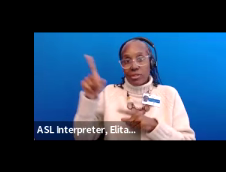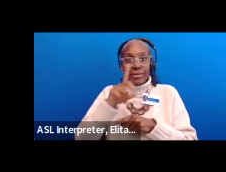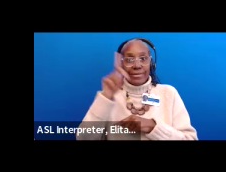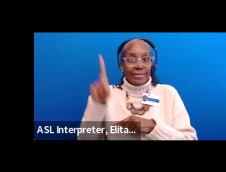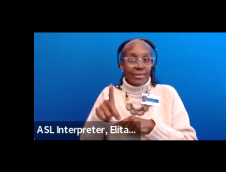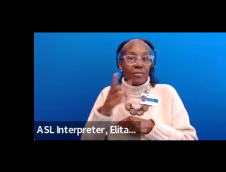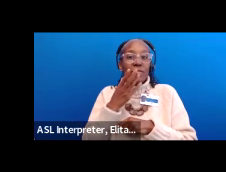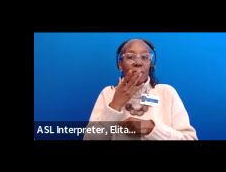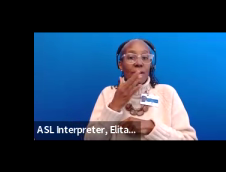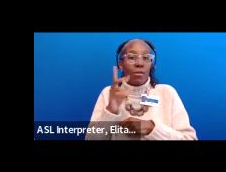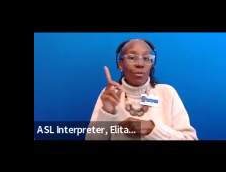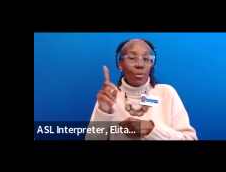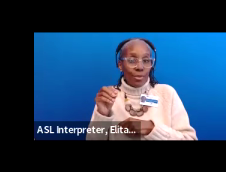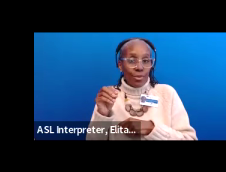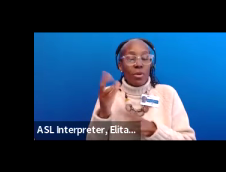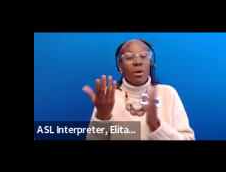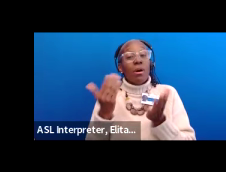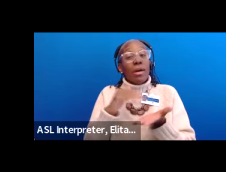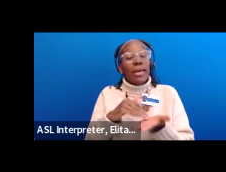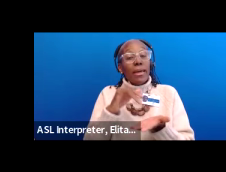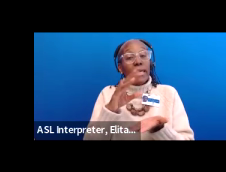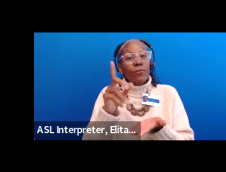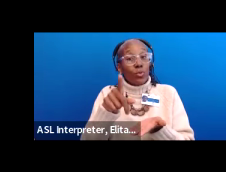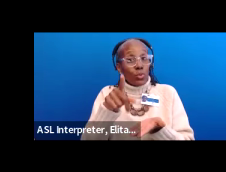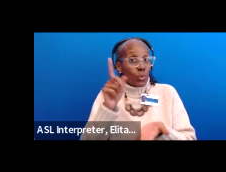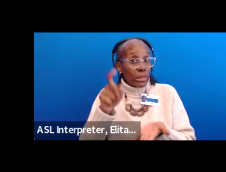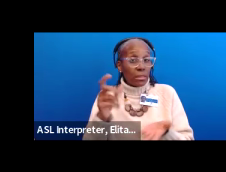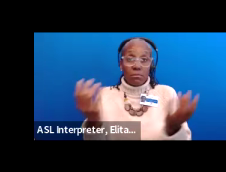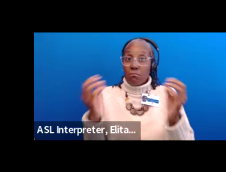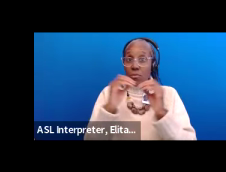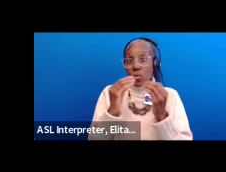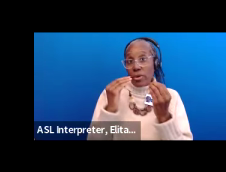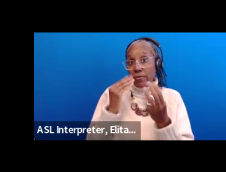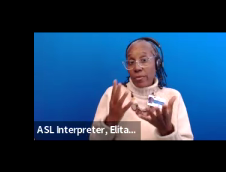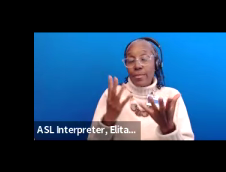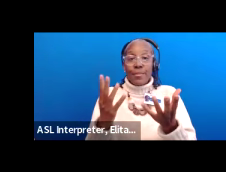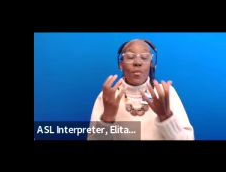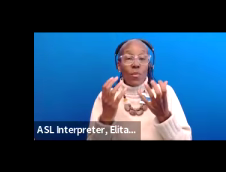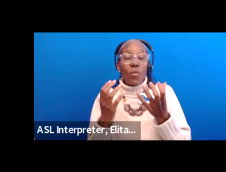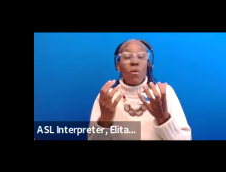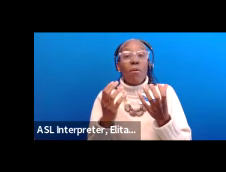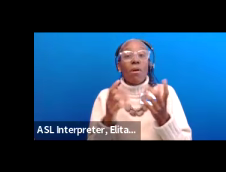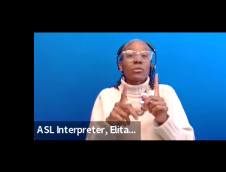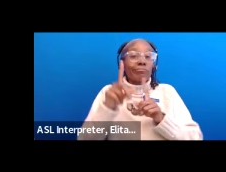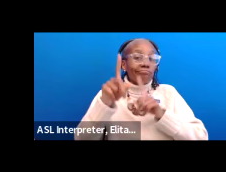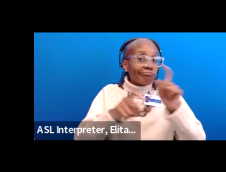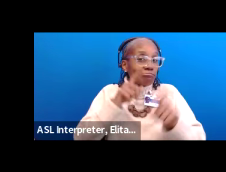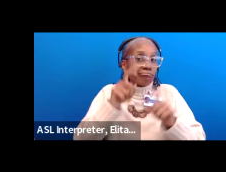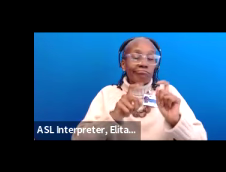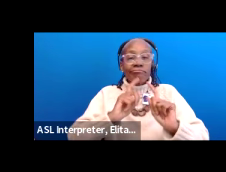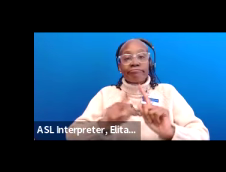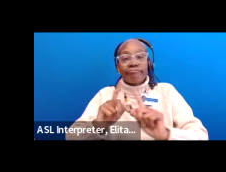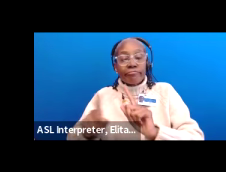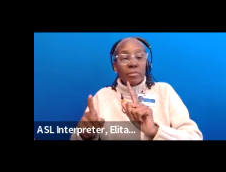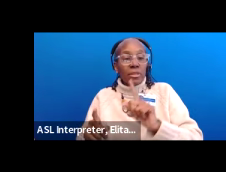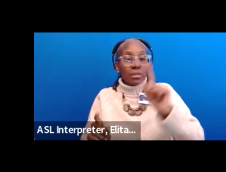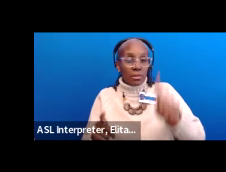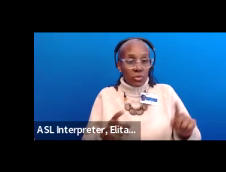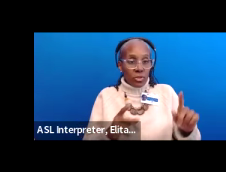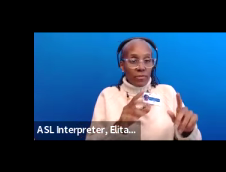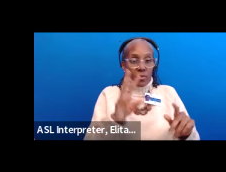Colorado. And again, if you need more information or you want to be asking any other questions, these are links